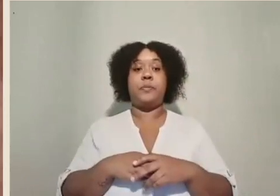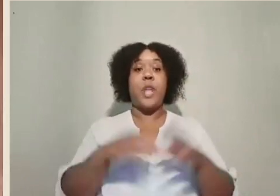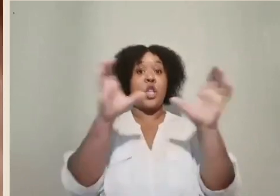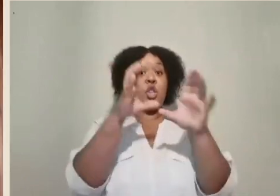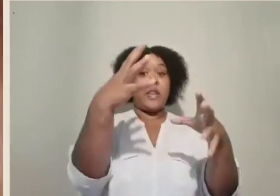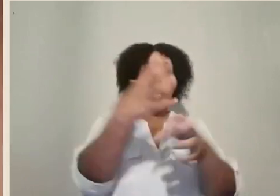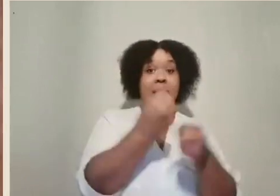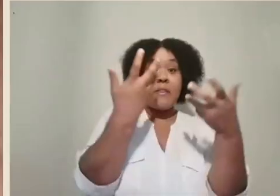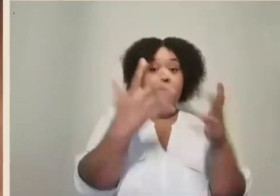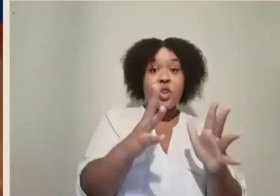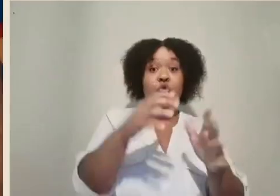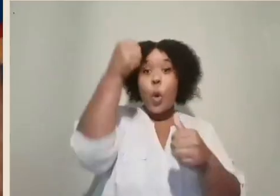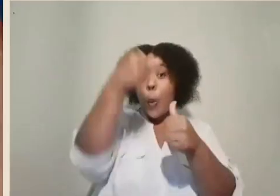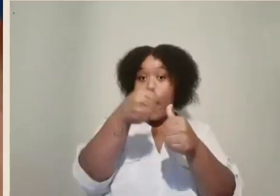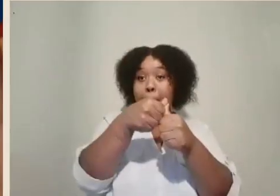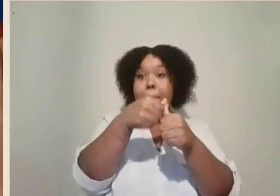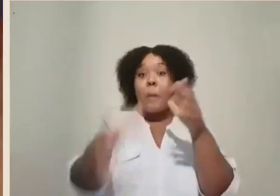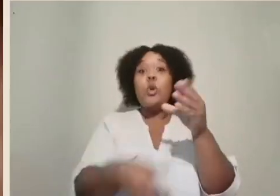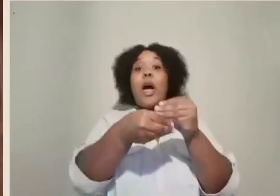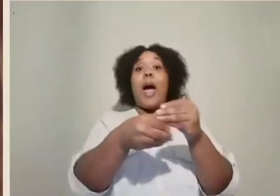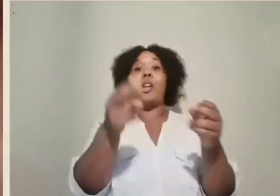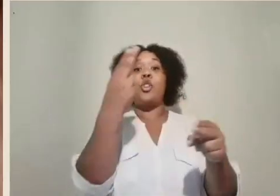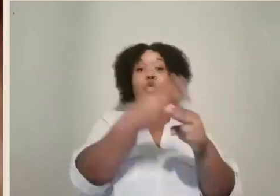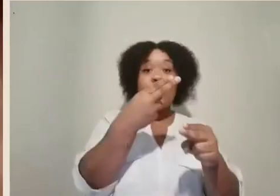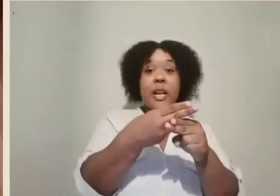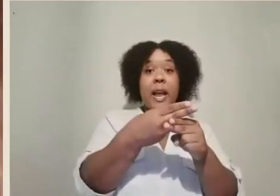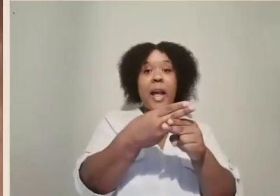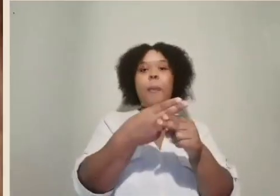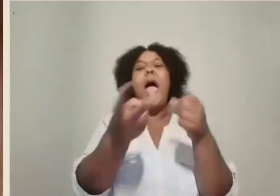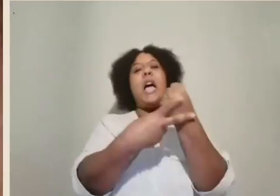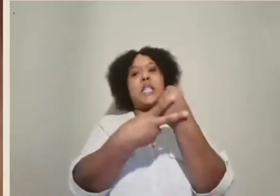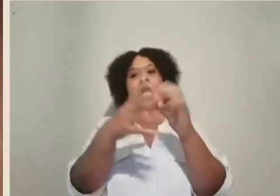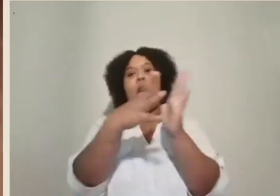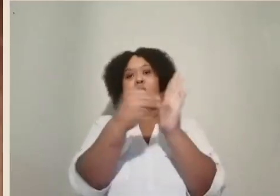please remember to add your name and, of course, save a copy for your records.